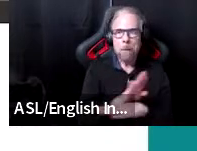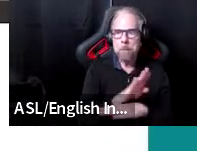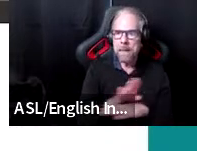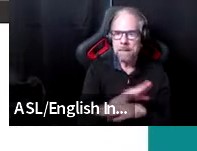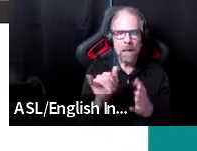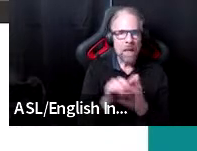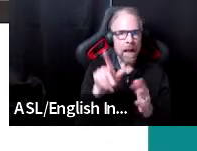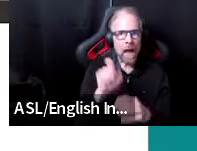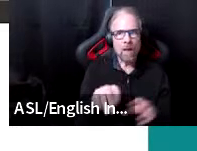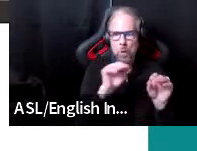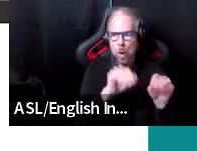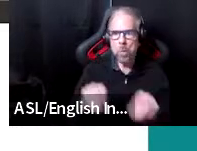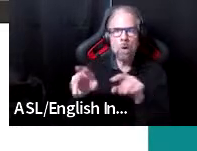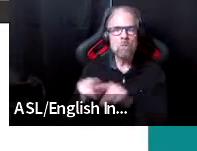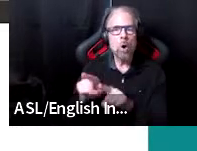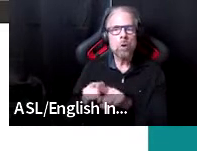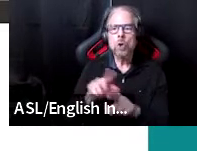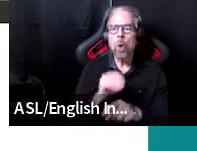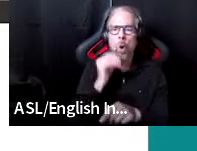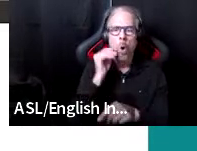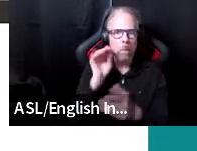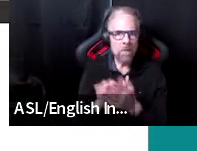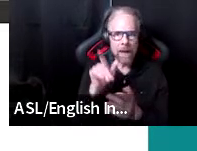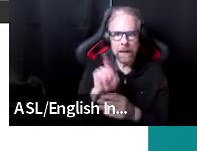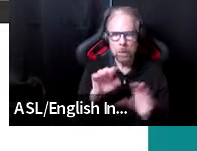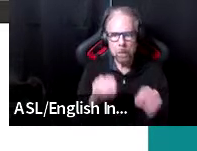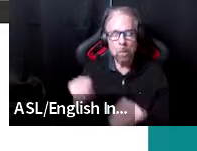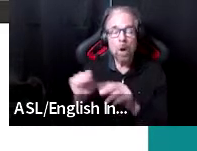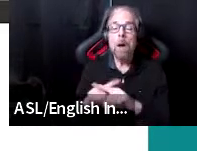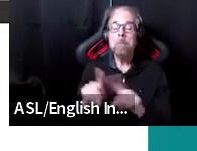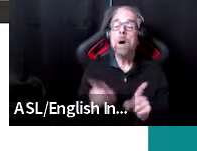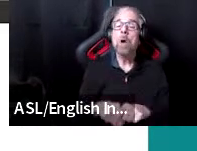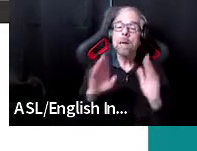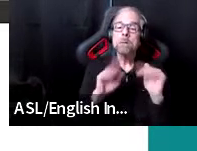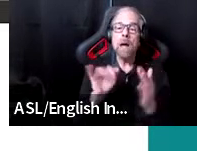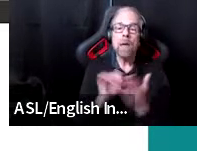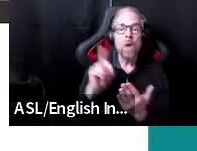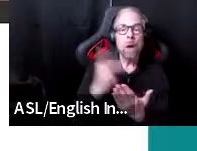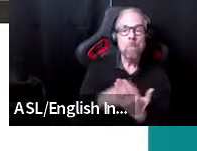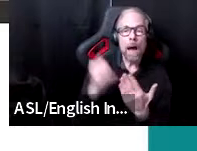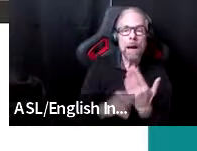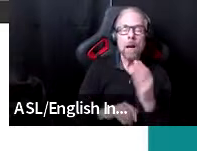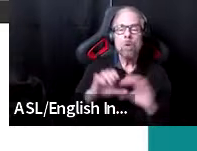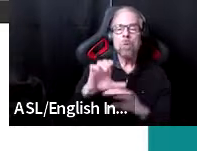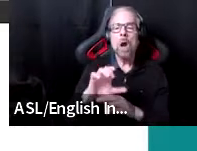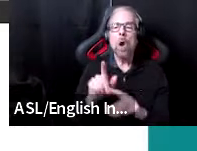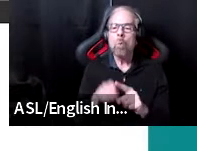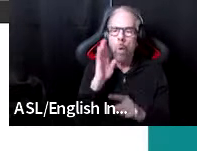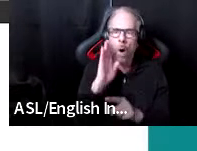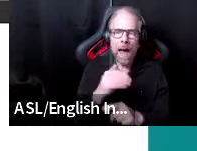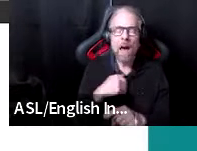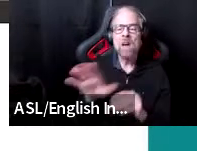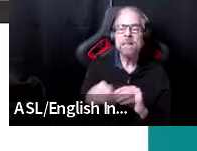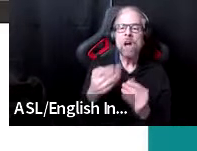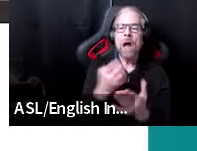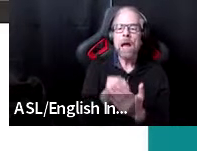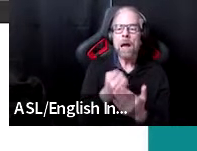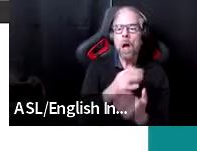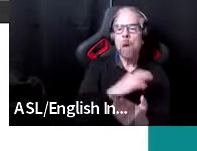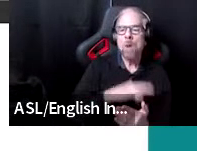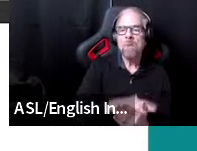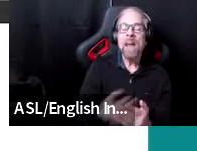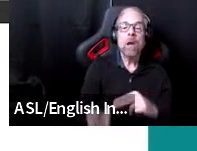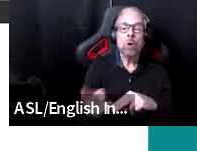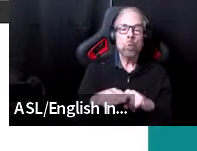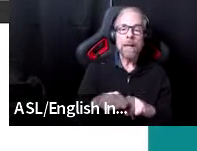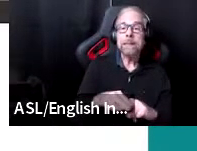impacted. However, it is anticipated that project construction would result in additional economic benefits, such as an increase of employment